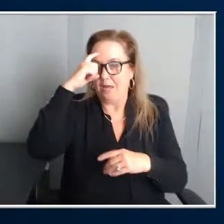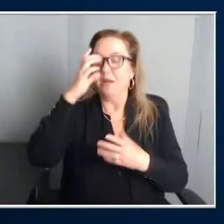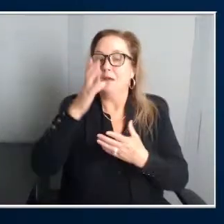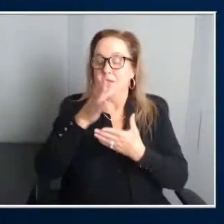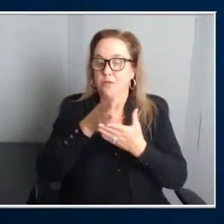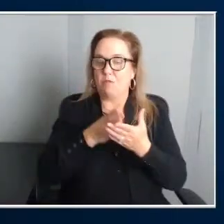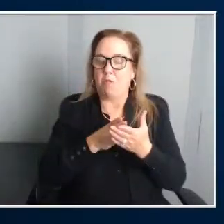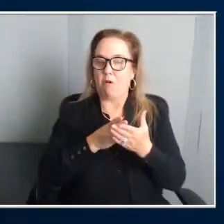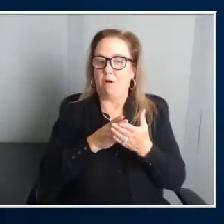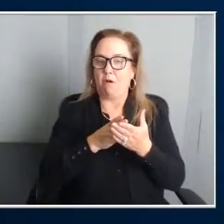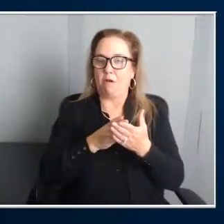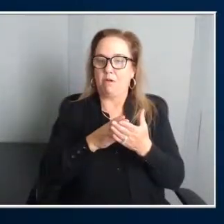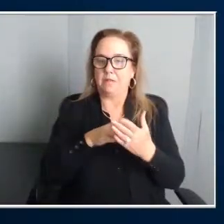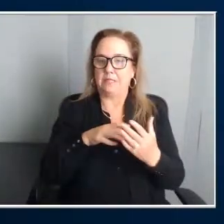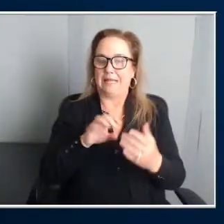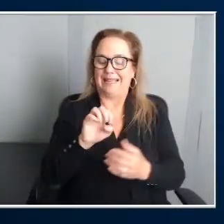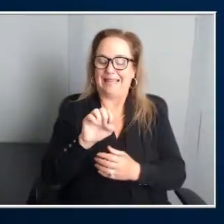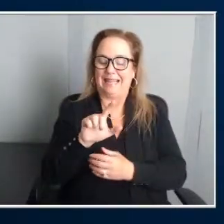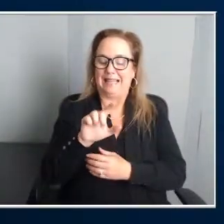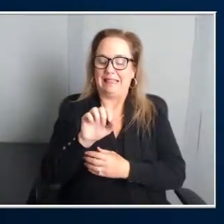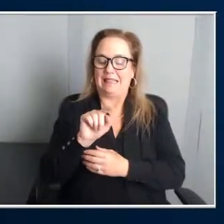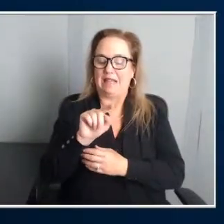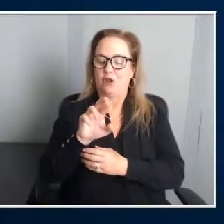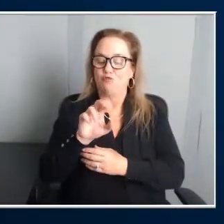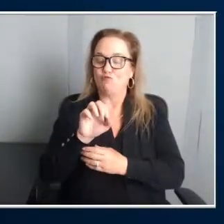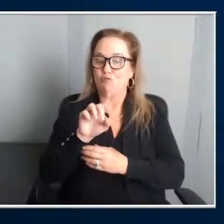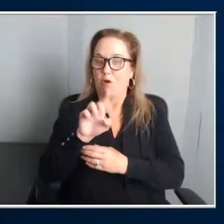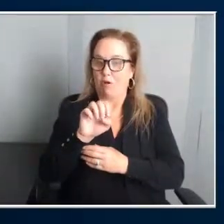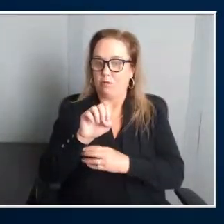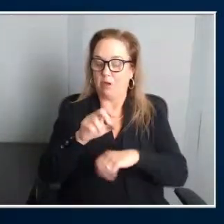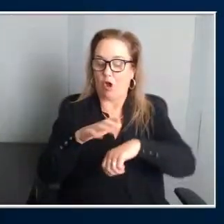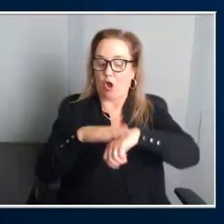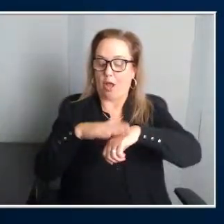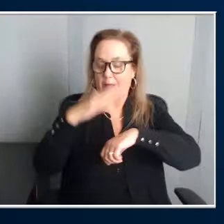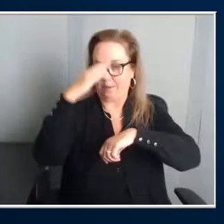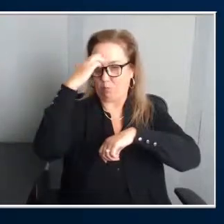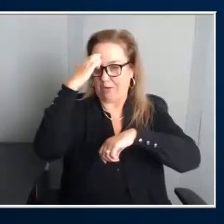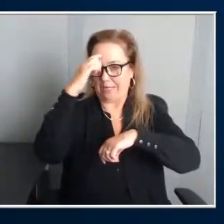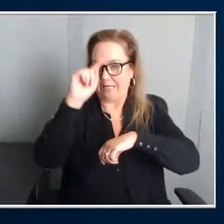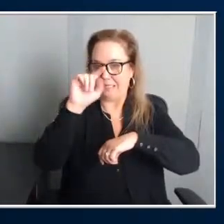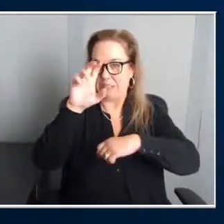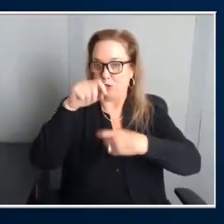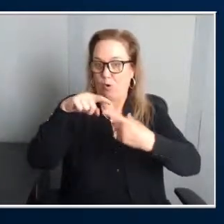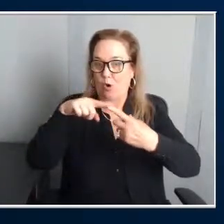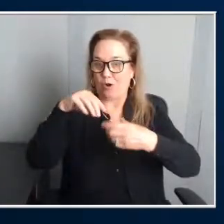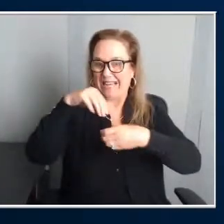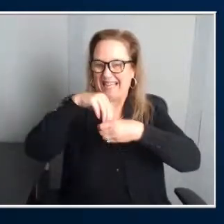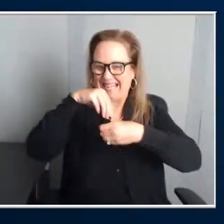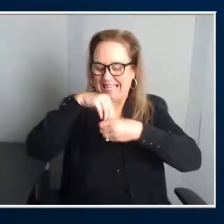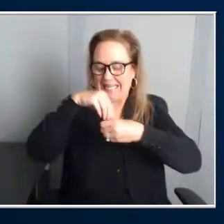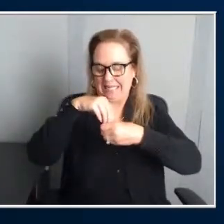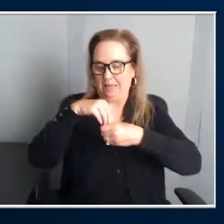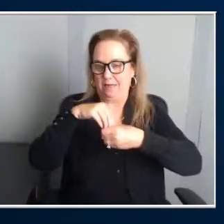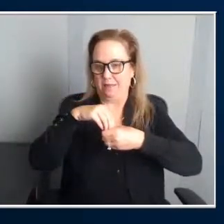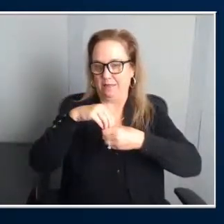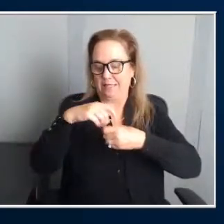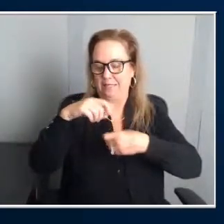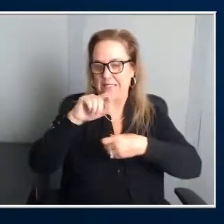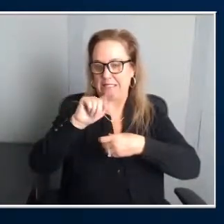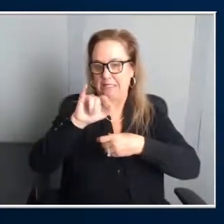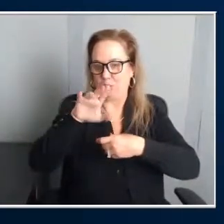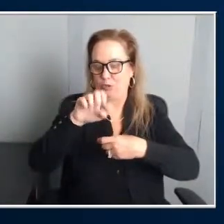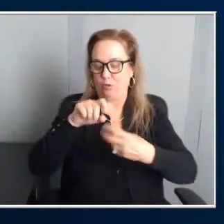consists of electrodes that are placed either on the brain tissue or in the brain tissue where the seizures start. And then those electrodes